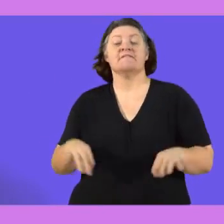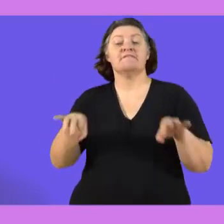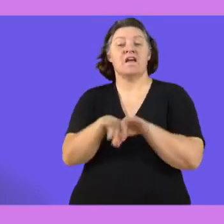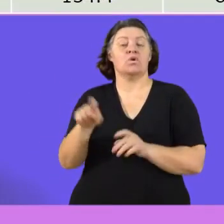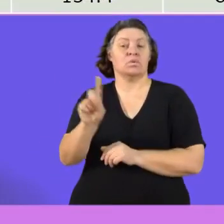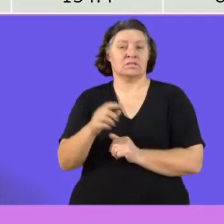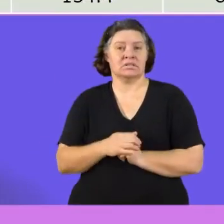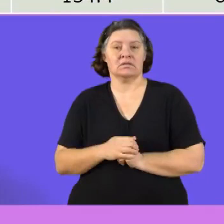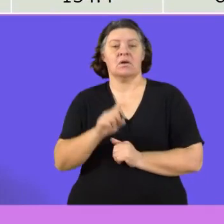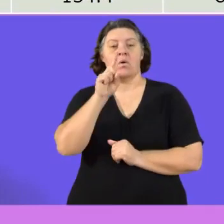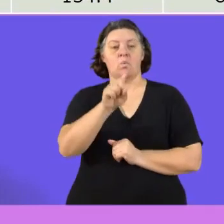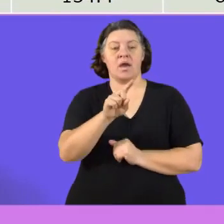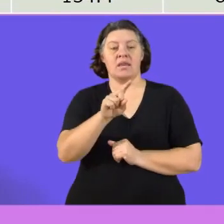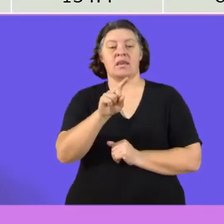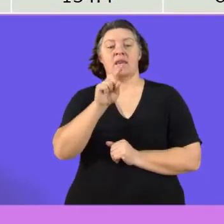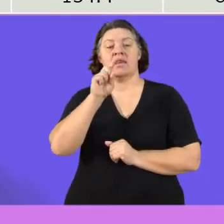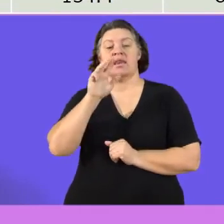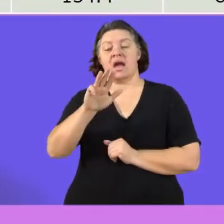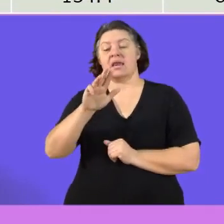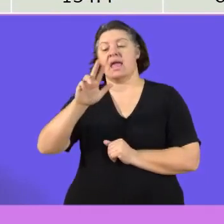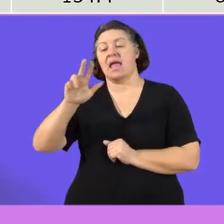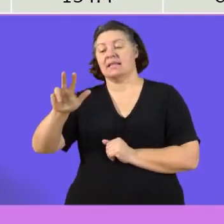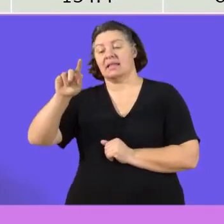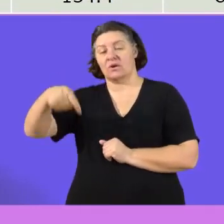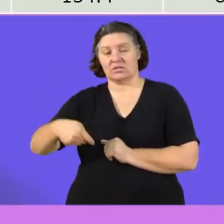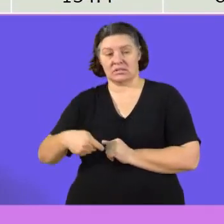198,599 Rand. Okay guys, so the value is